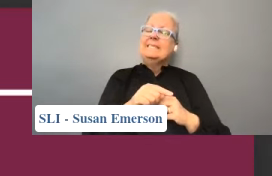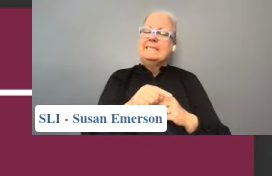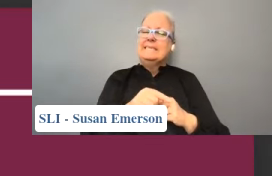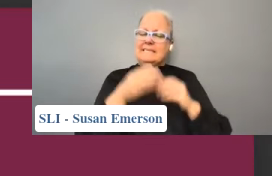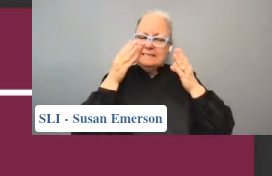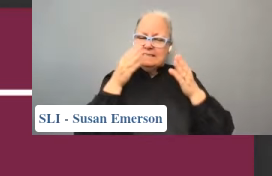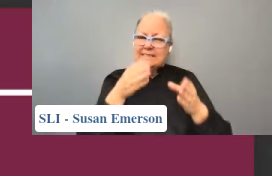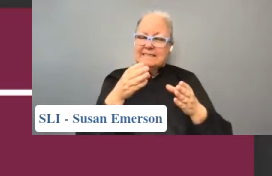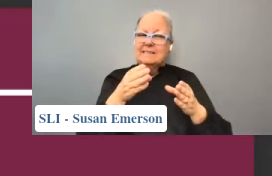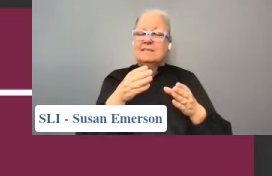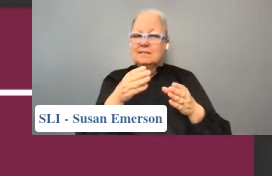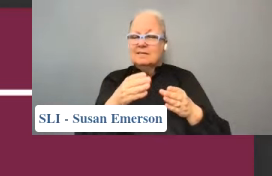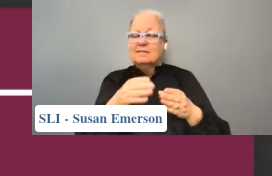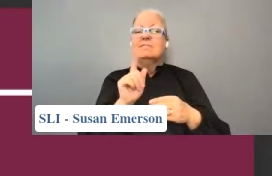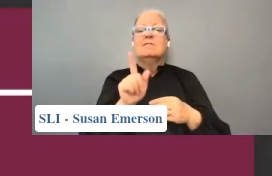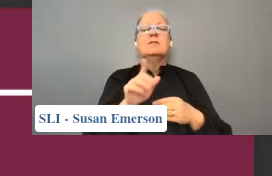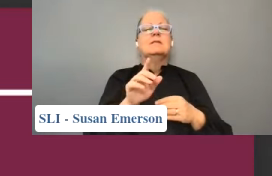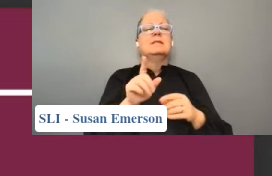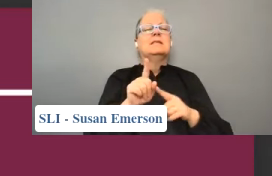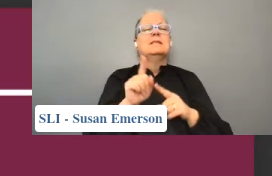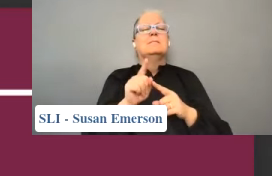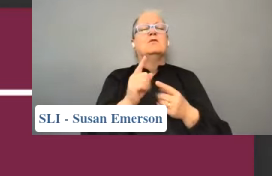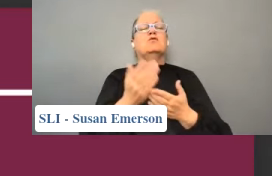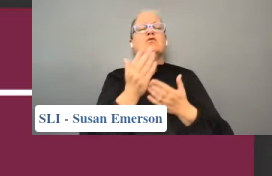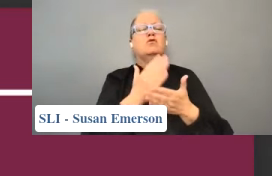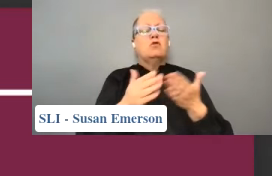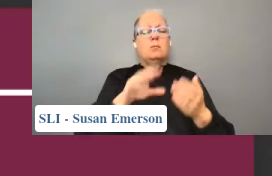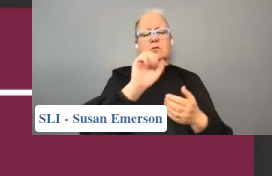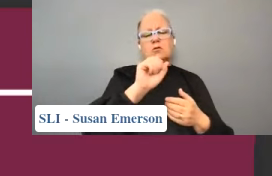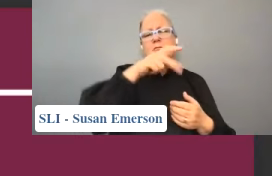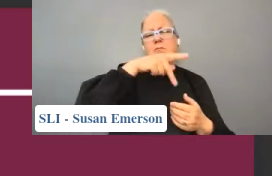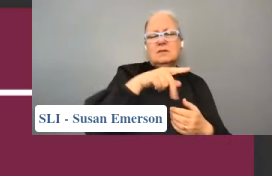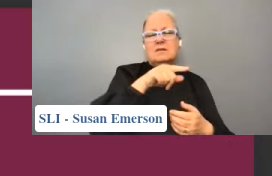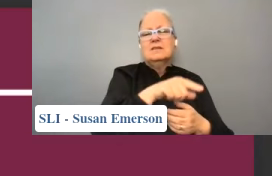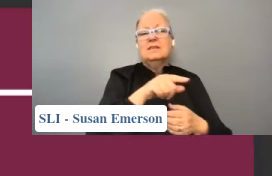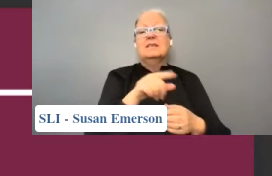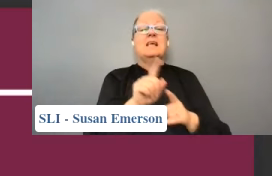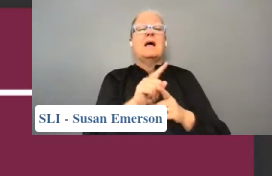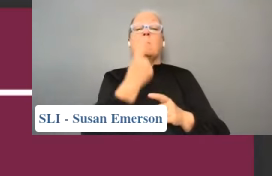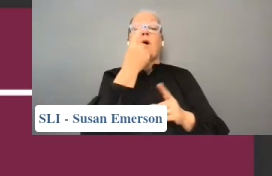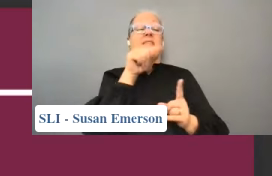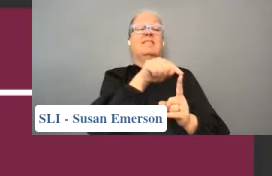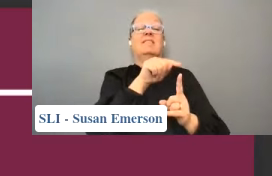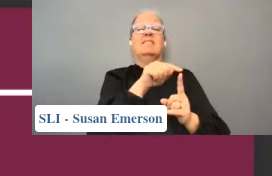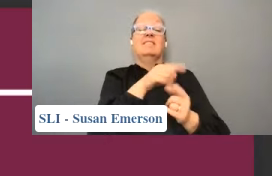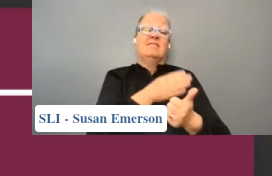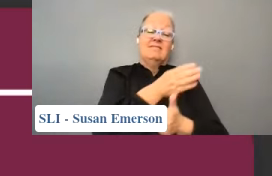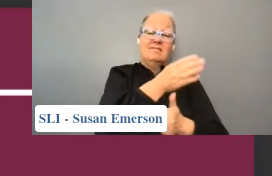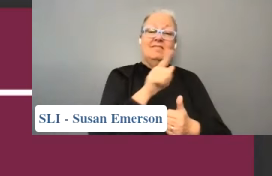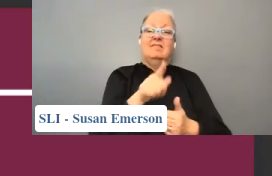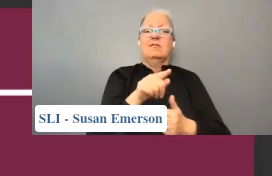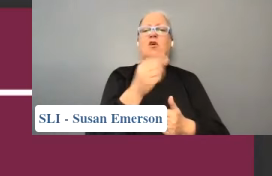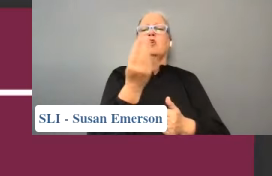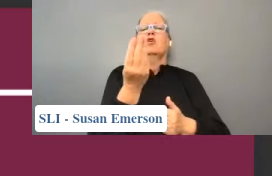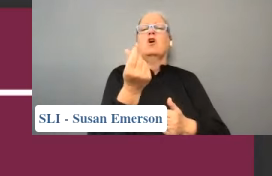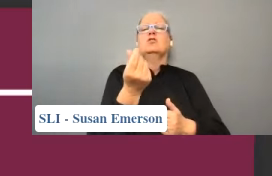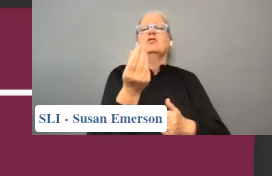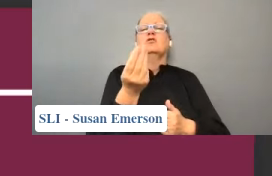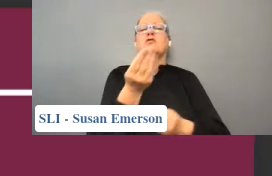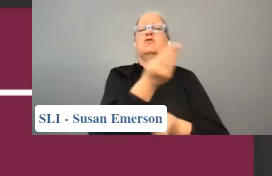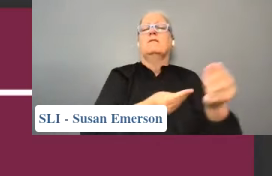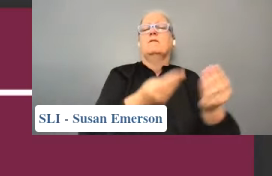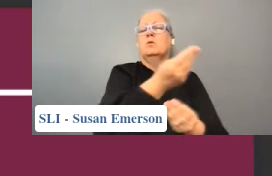few social protection instruments, and in particular, cash transfers. And this focus actually misses out a